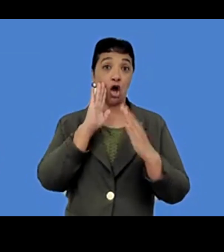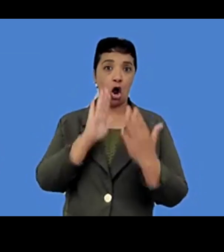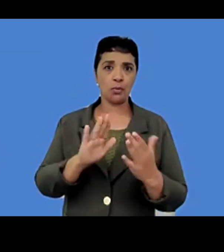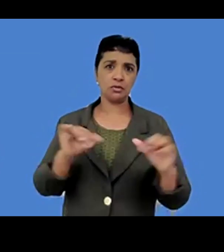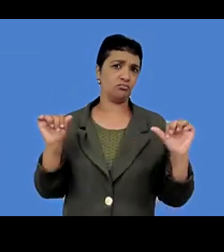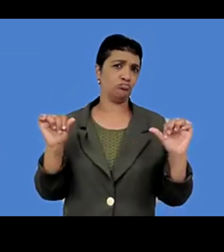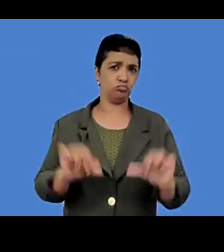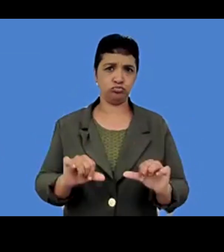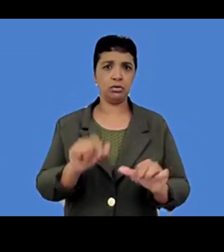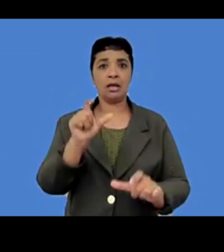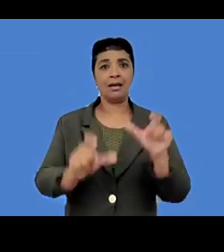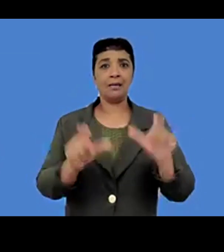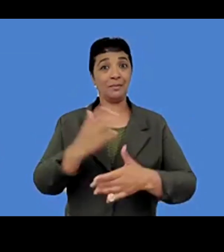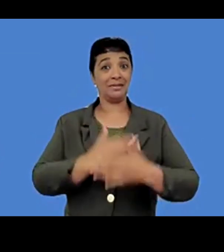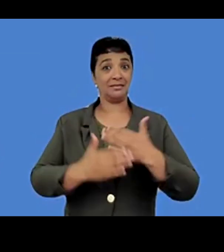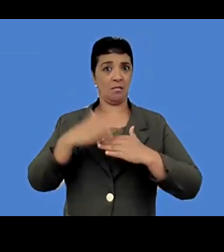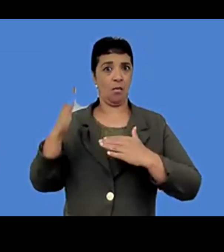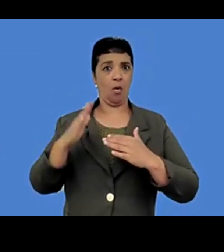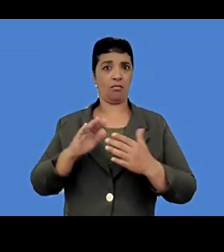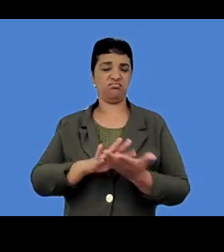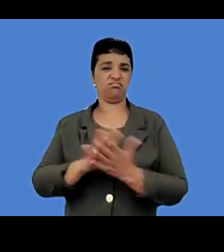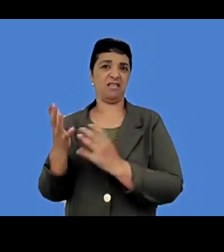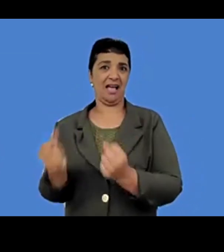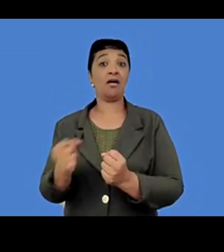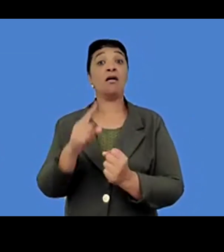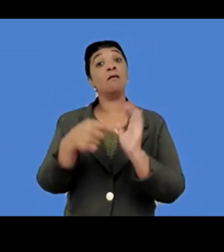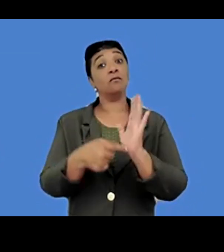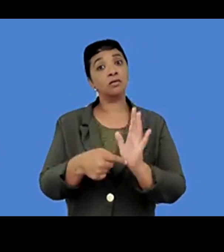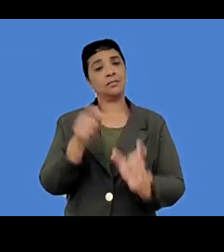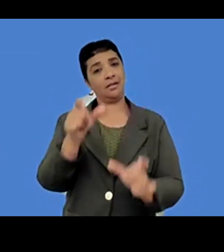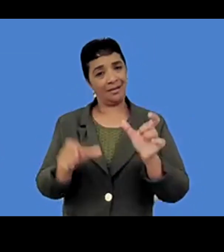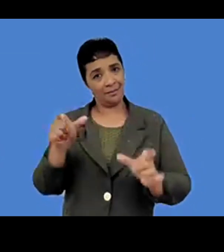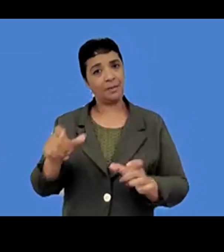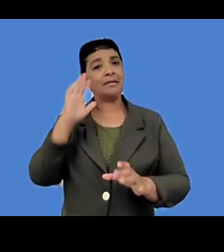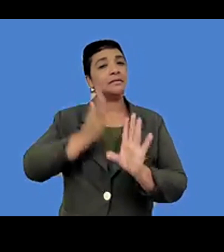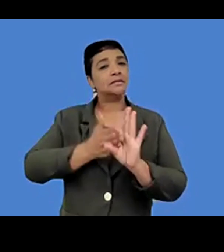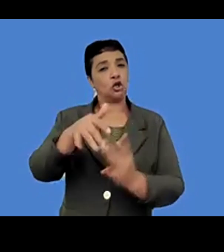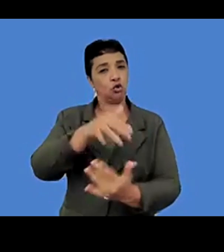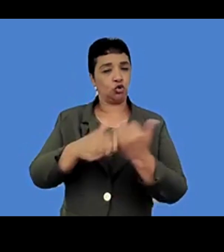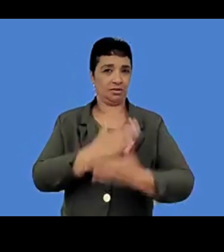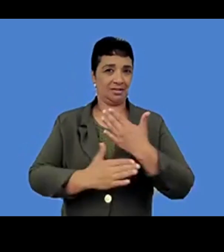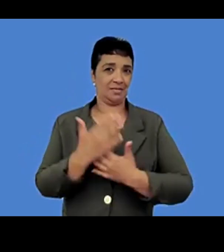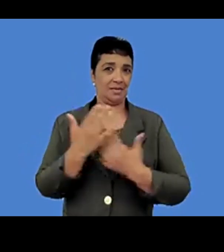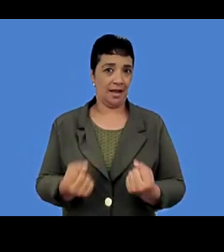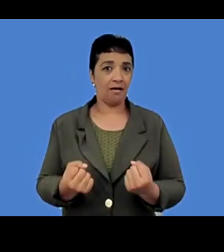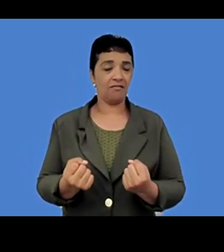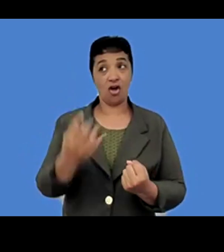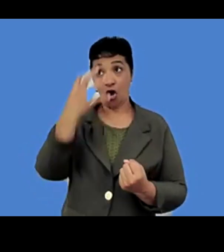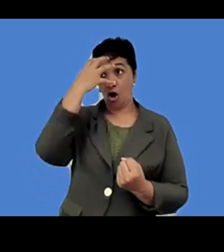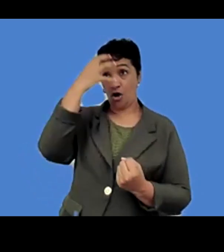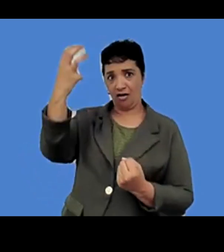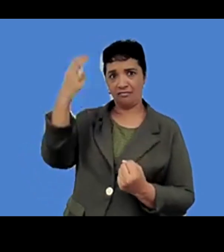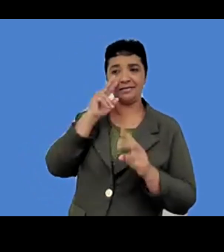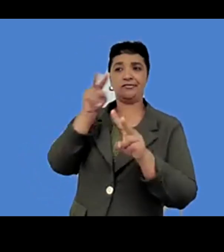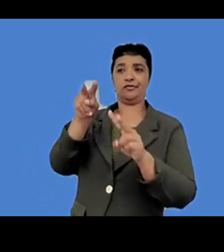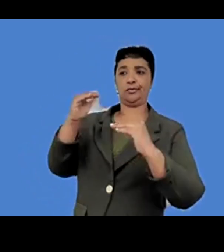persons with disabilities, especially persons with psychosocial disabilities, by the government, and that is